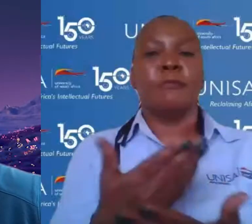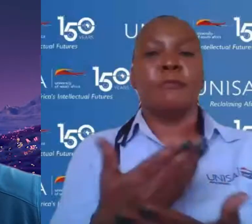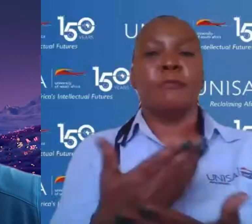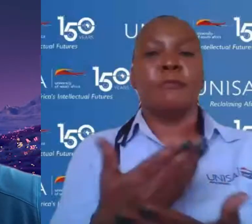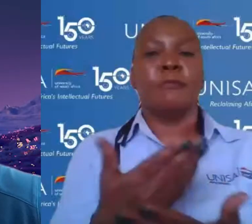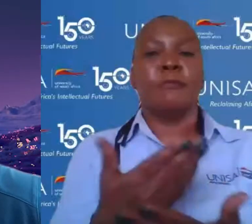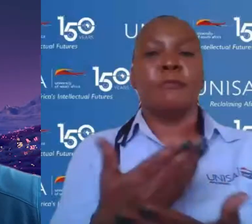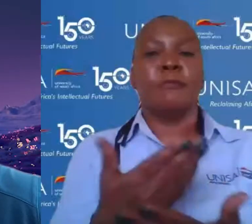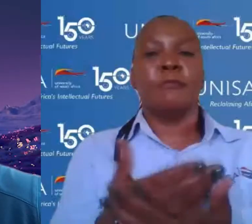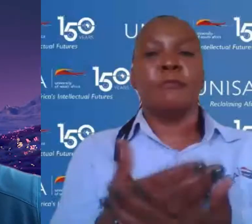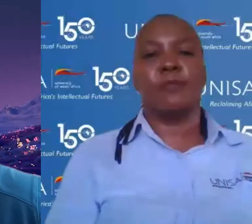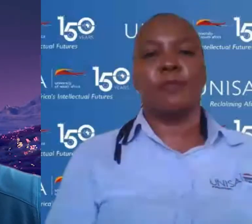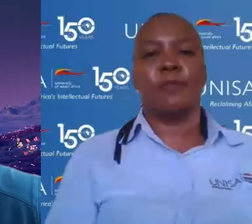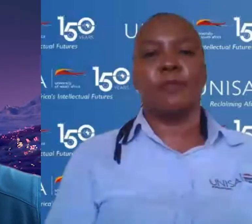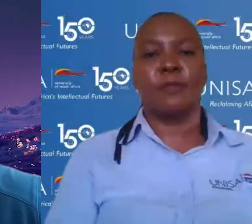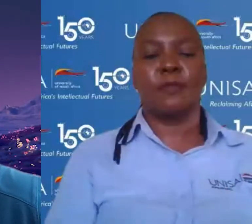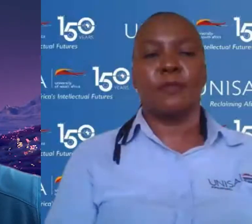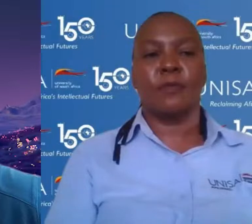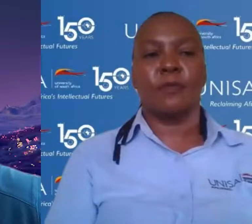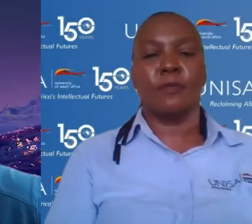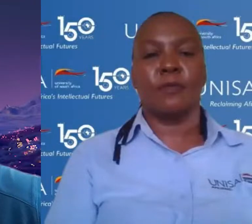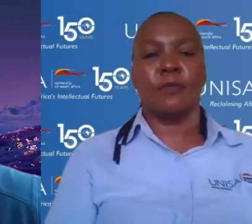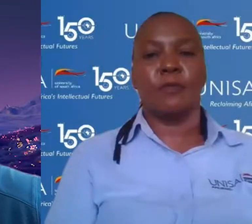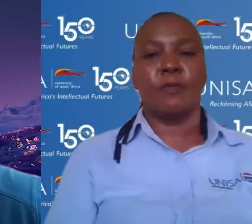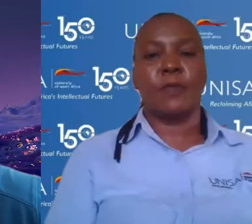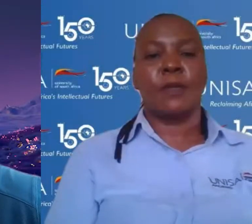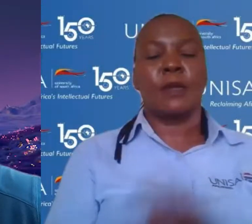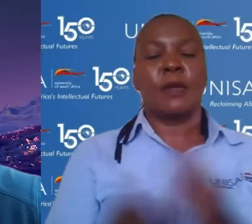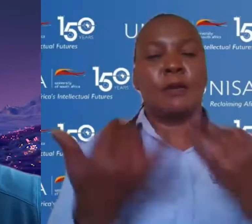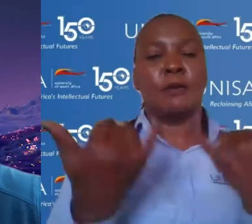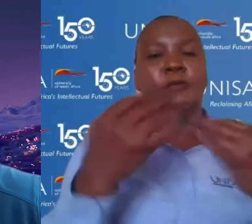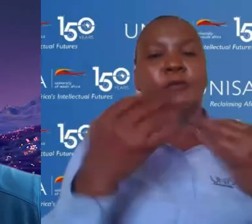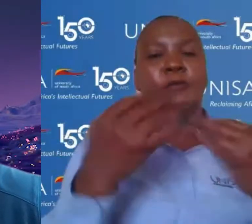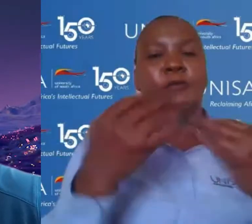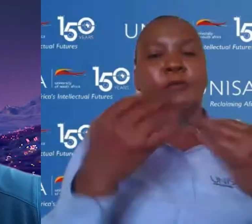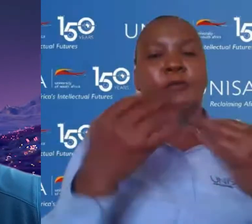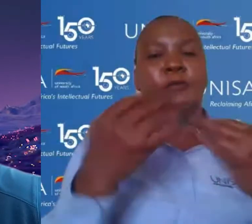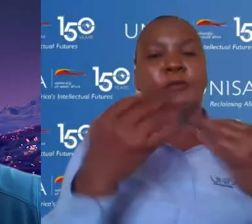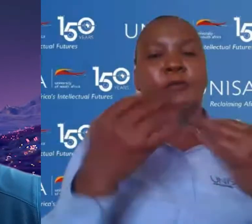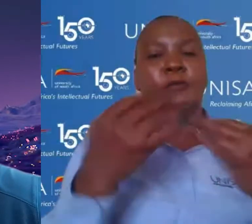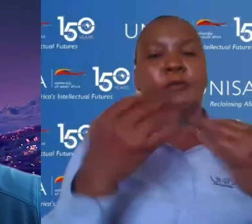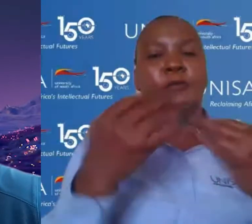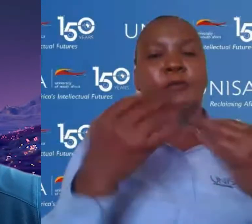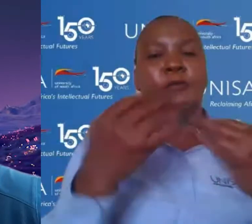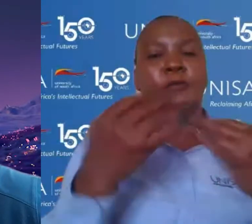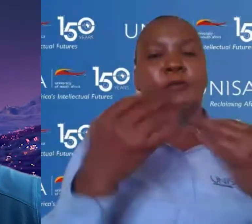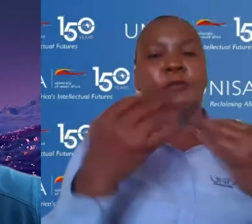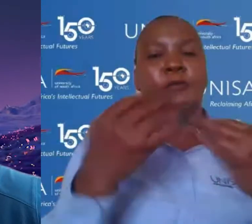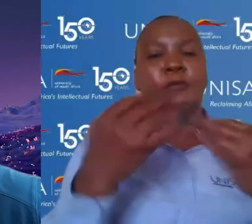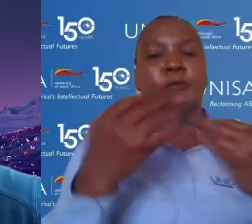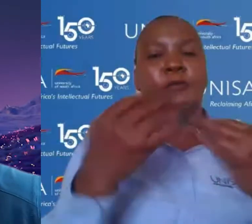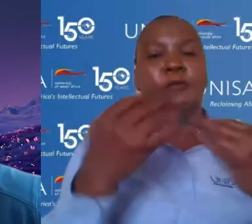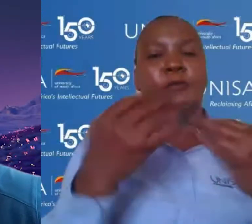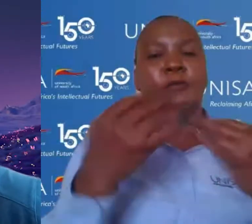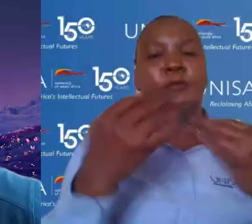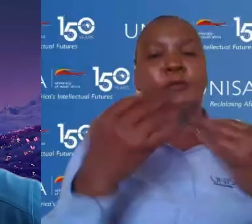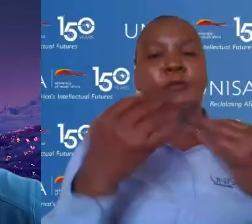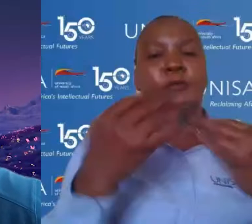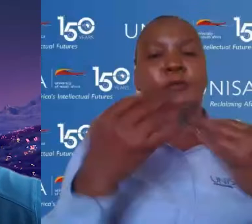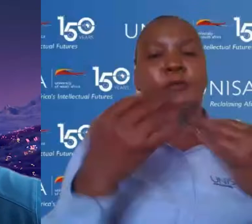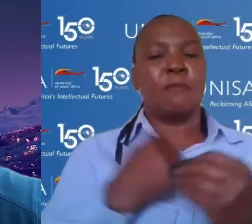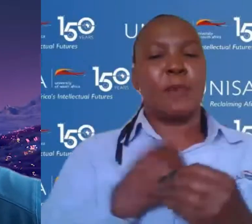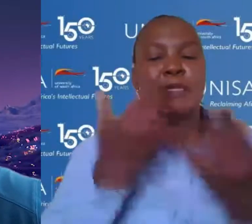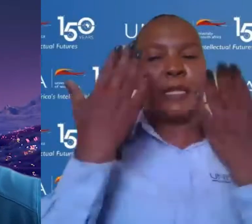right, let's move. I haven't received my study material after 2